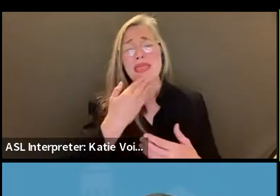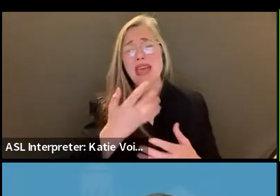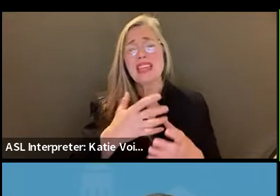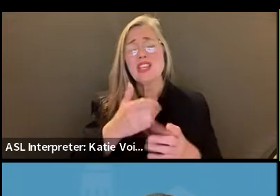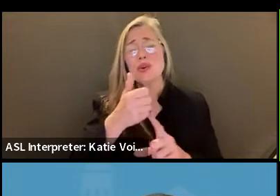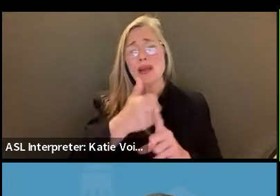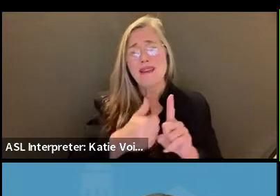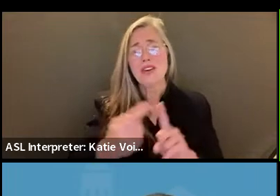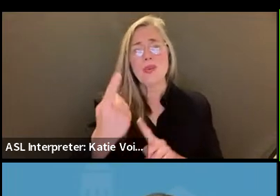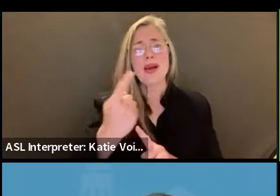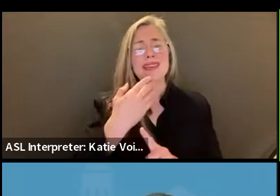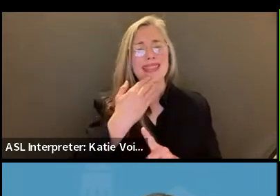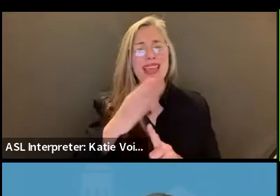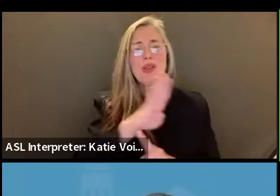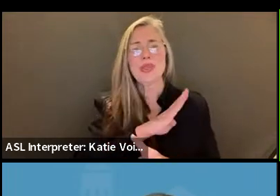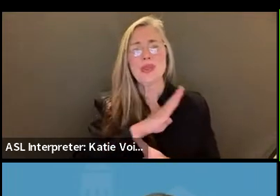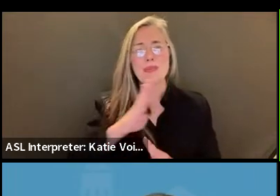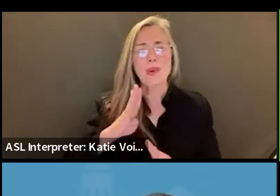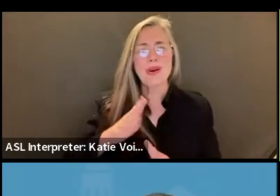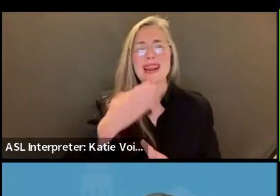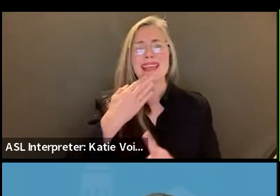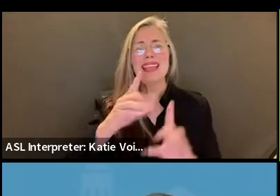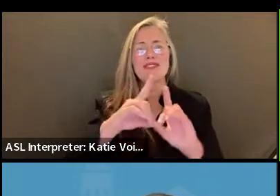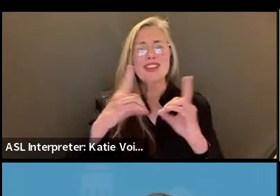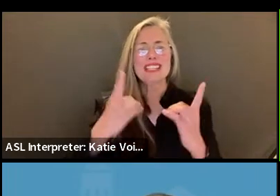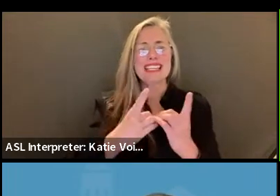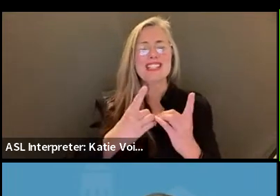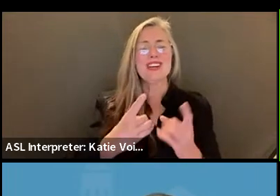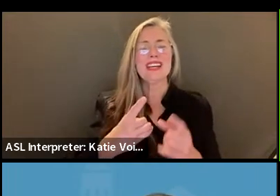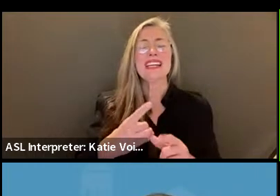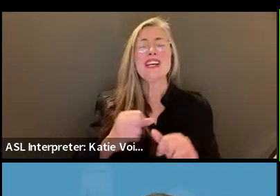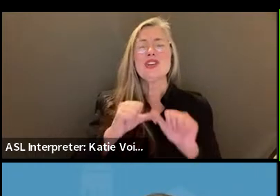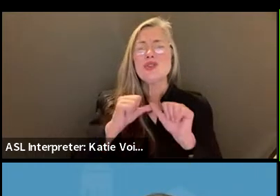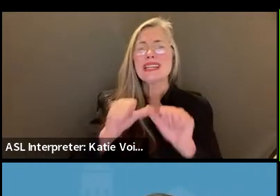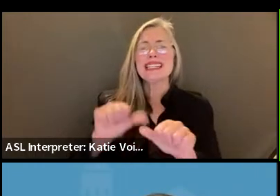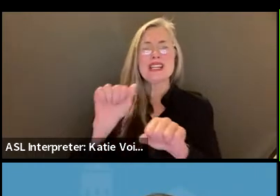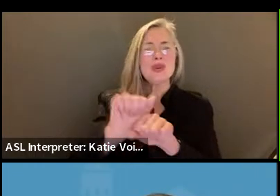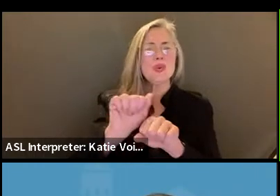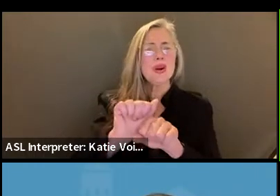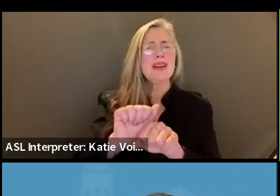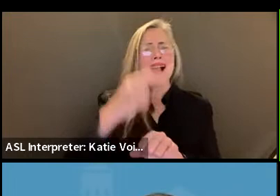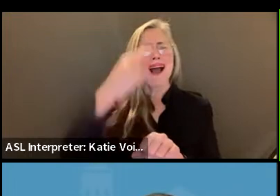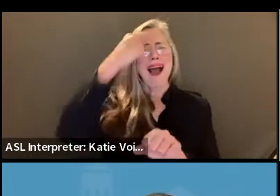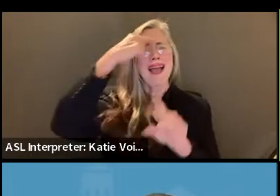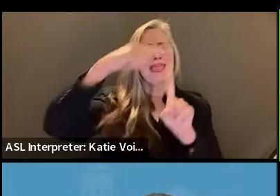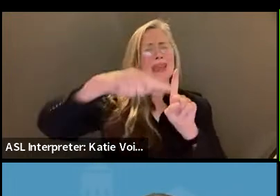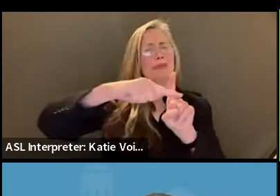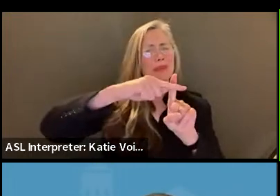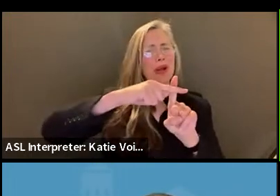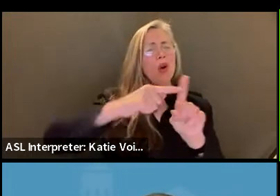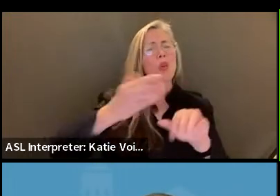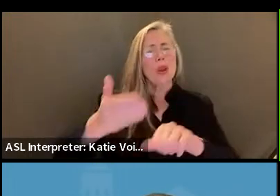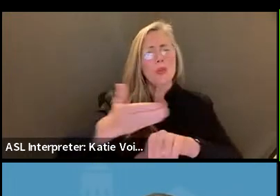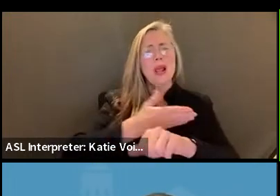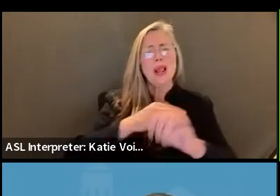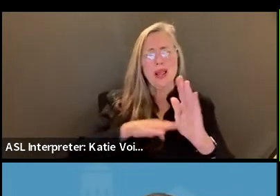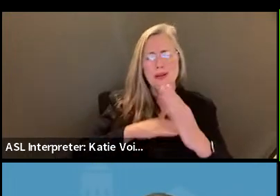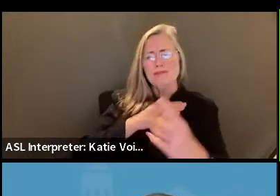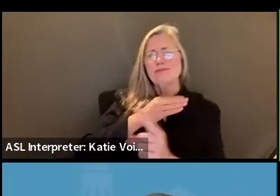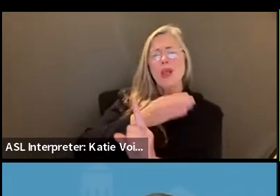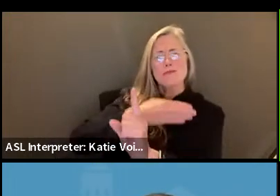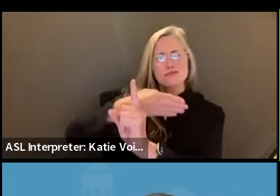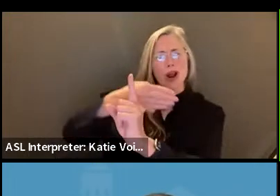to the board and to the district for continuing to do this work. And I'm optimistic that we'll continue to progress and to make